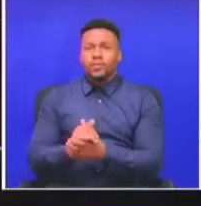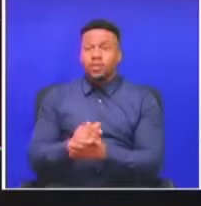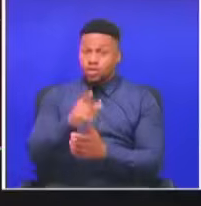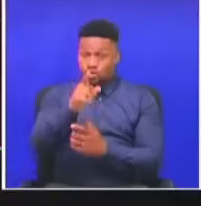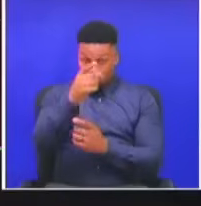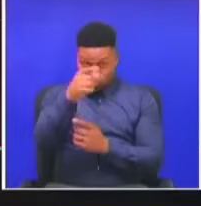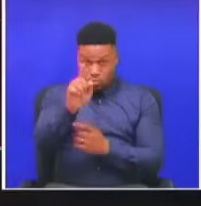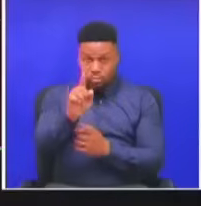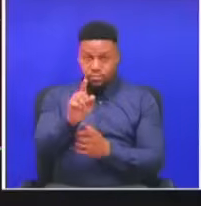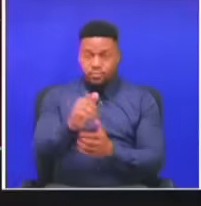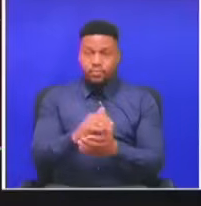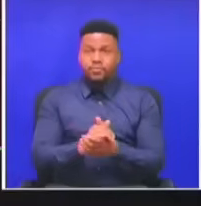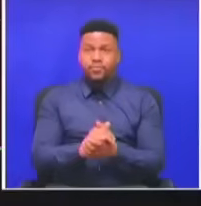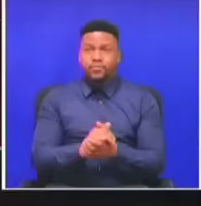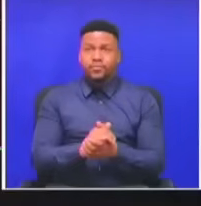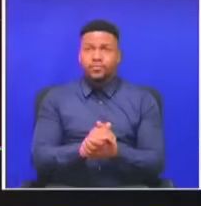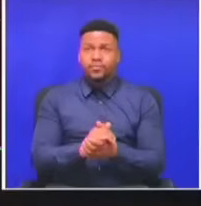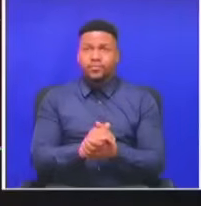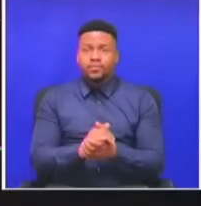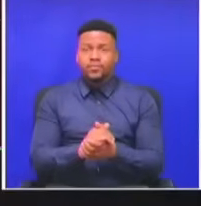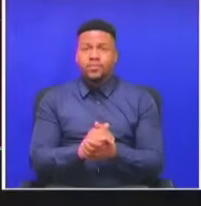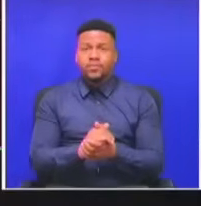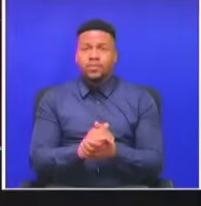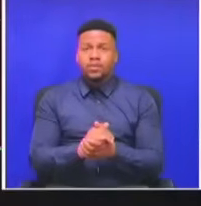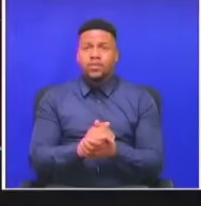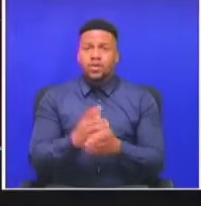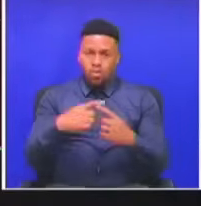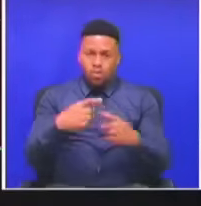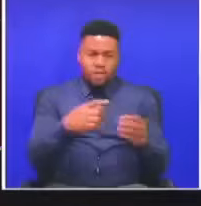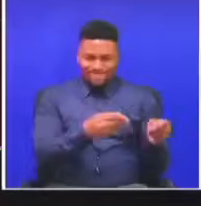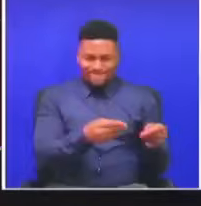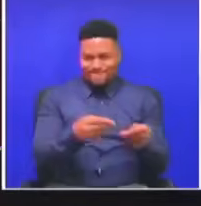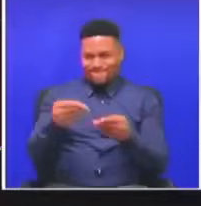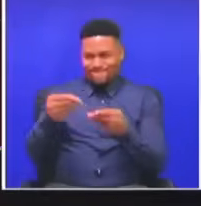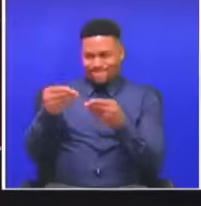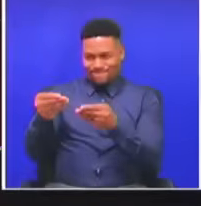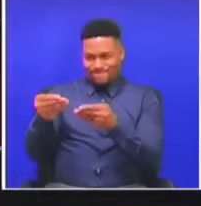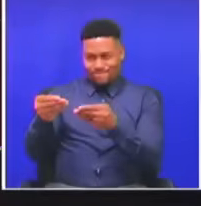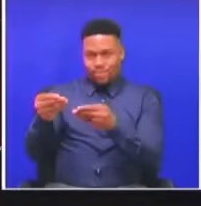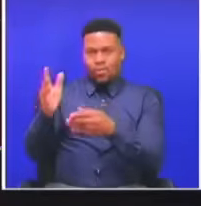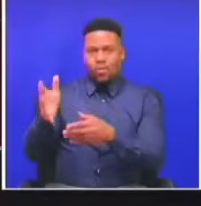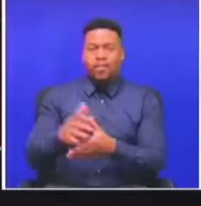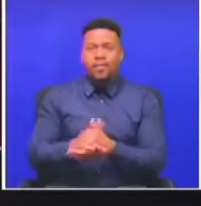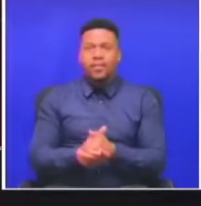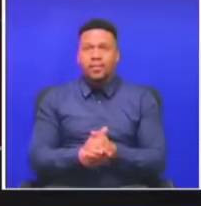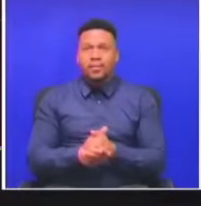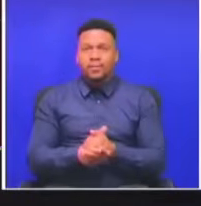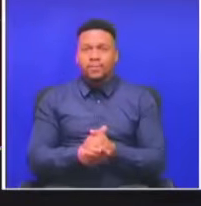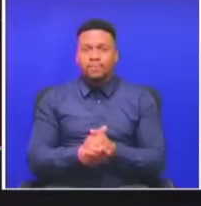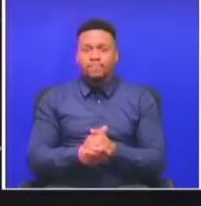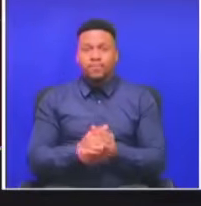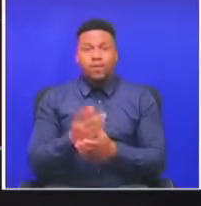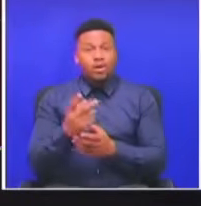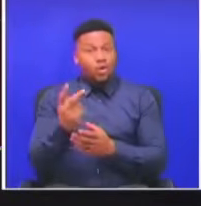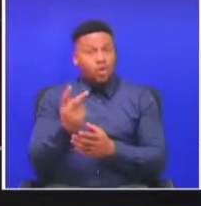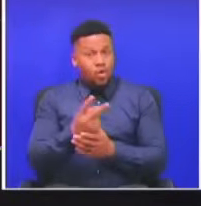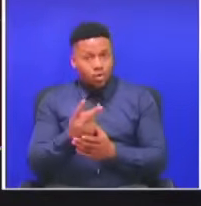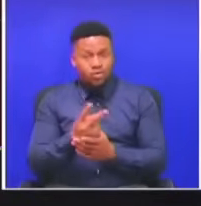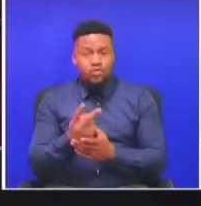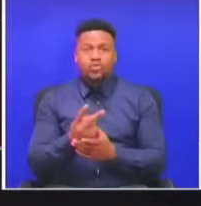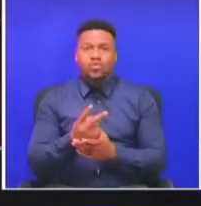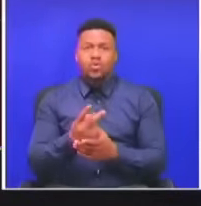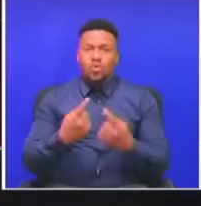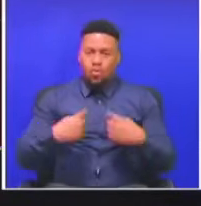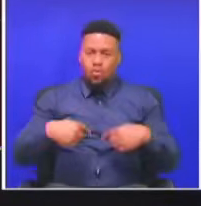say, is exactly what we take to the table. And the ability on our